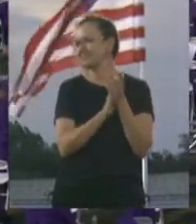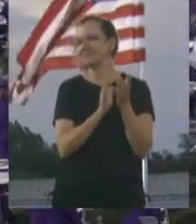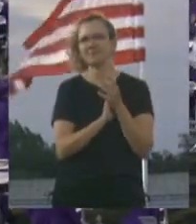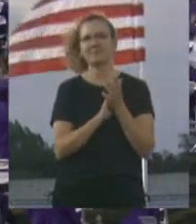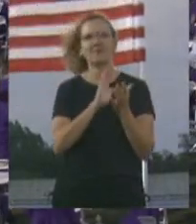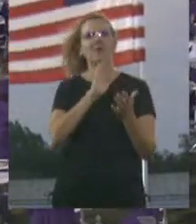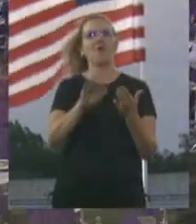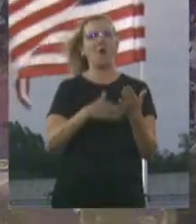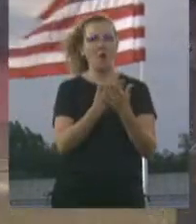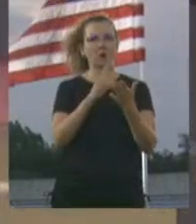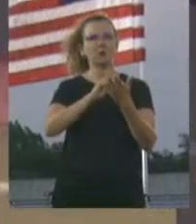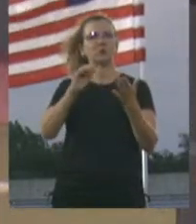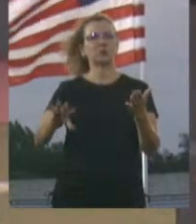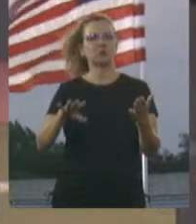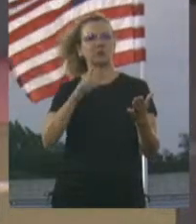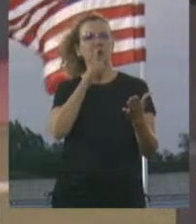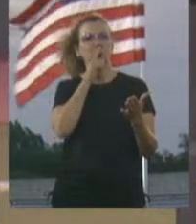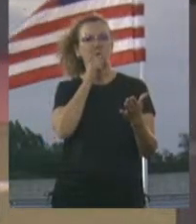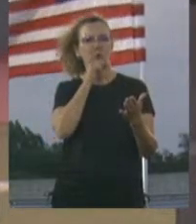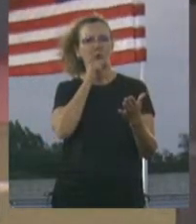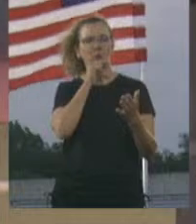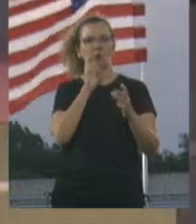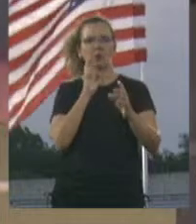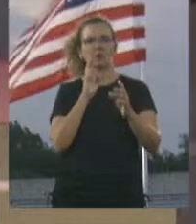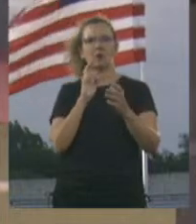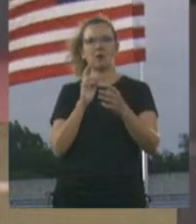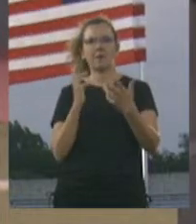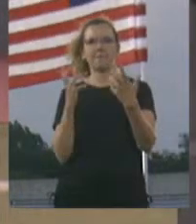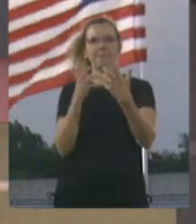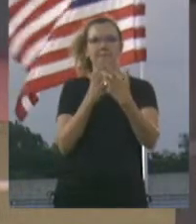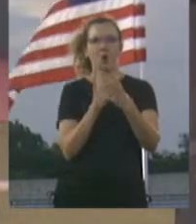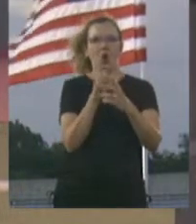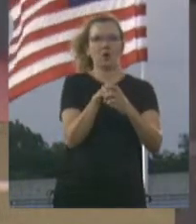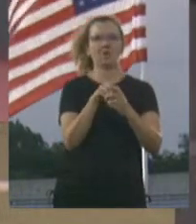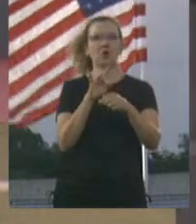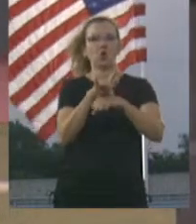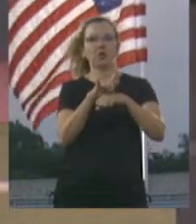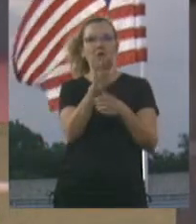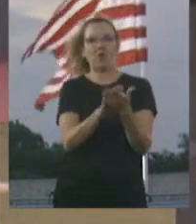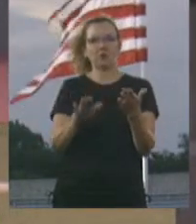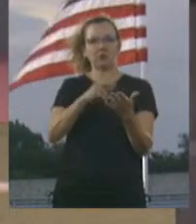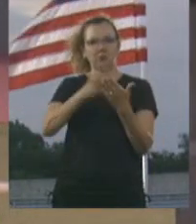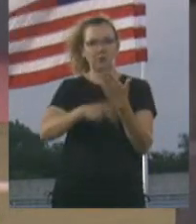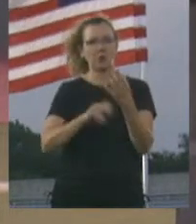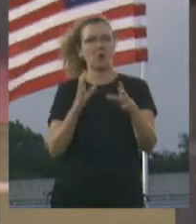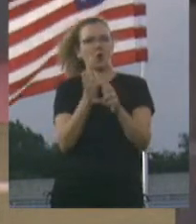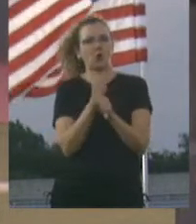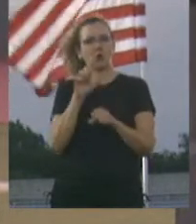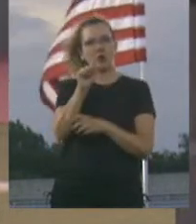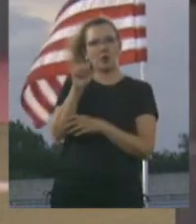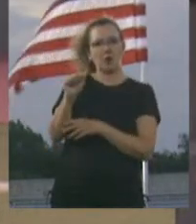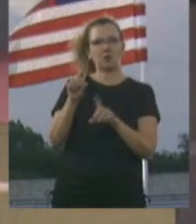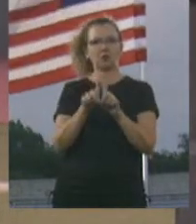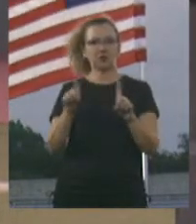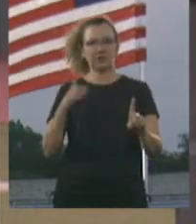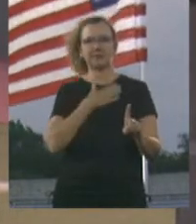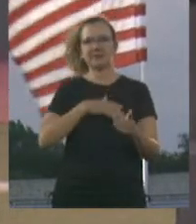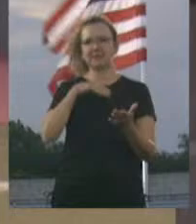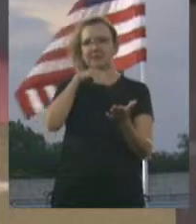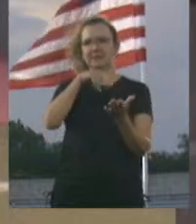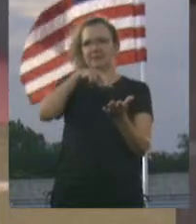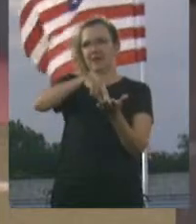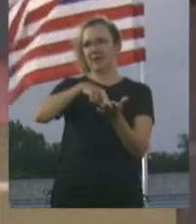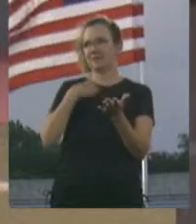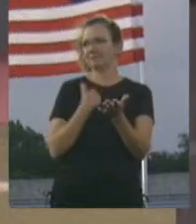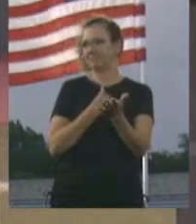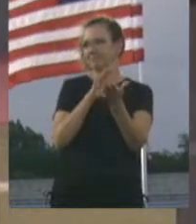Will all students who were part of the early college program and earn an associate's degree please stand and